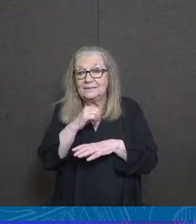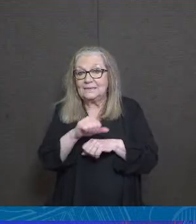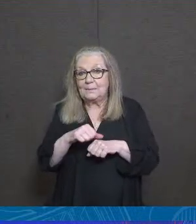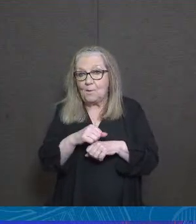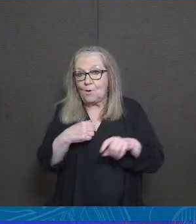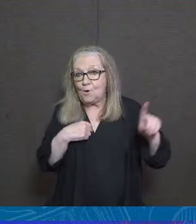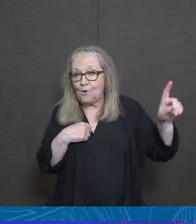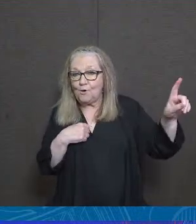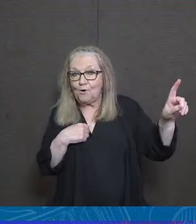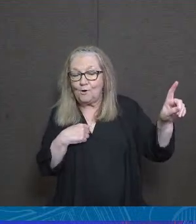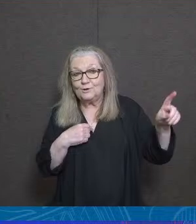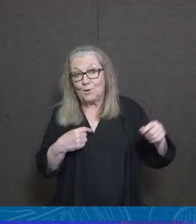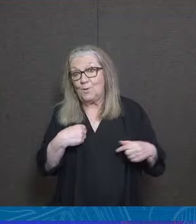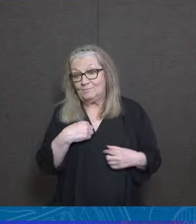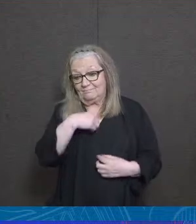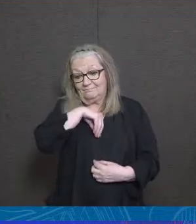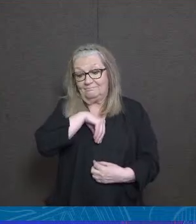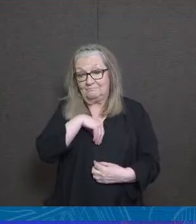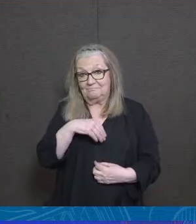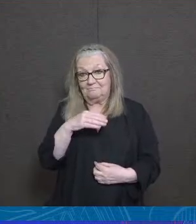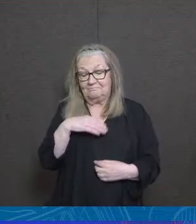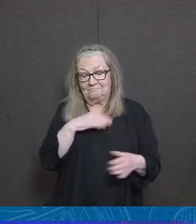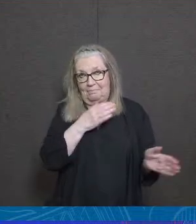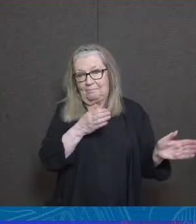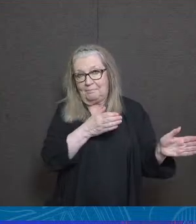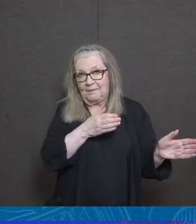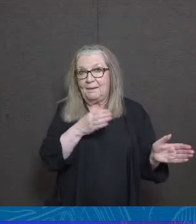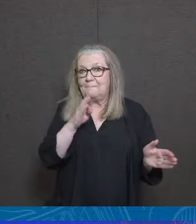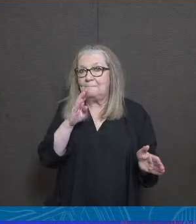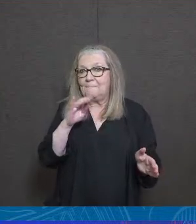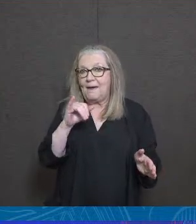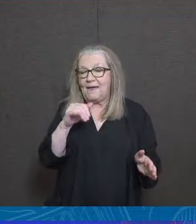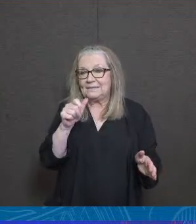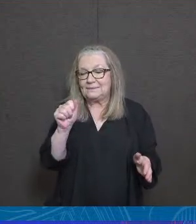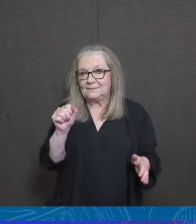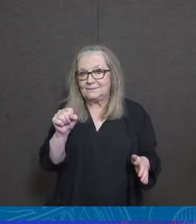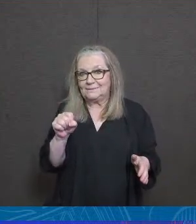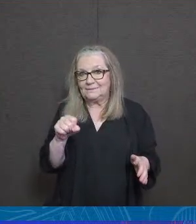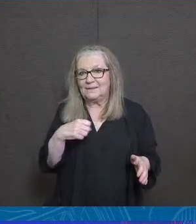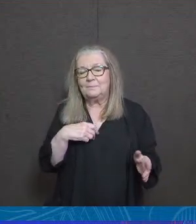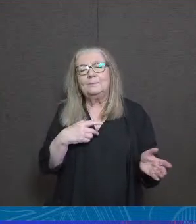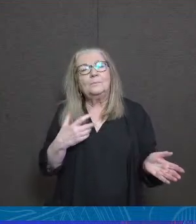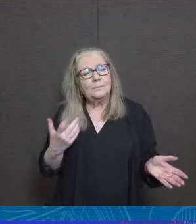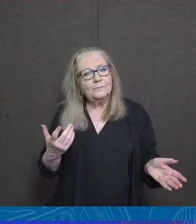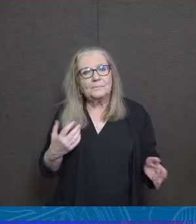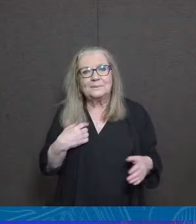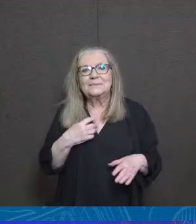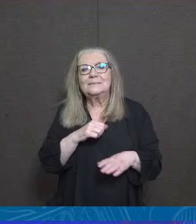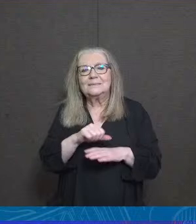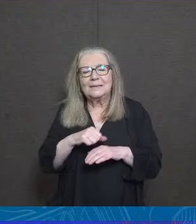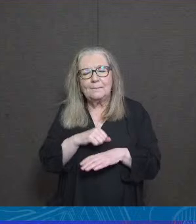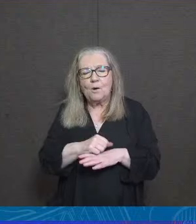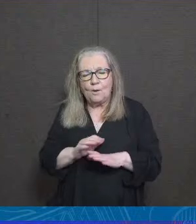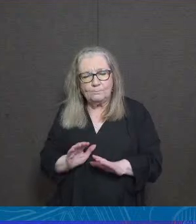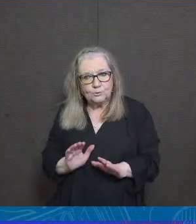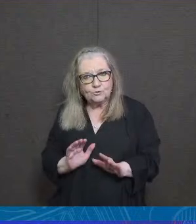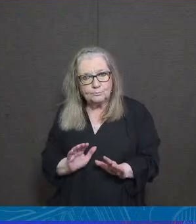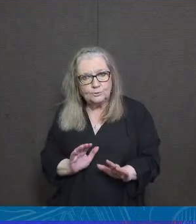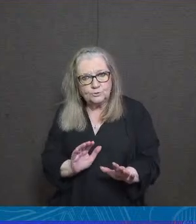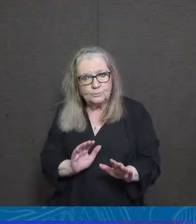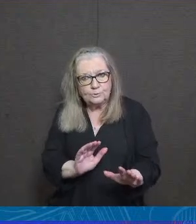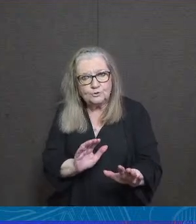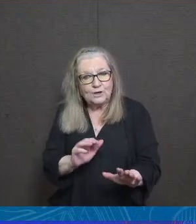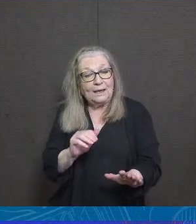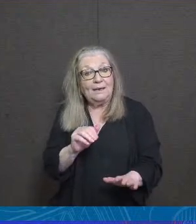So a bit biased also here, but basically the reason is that because Singapore is pushing quite strongly on AI. So we have a